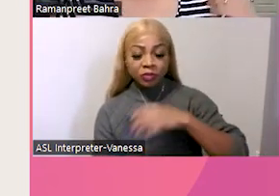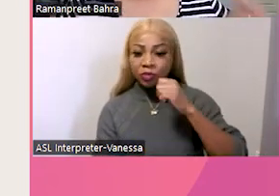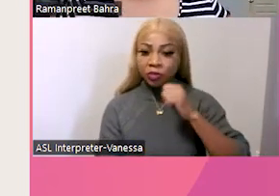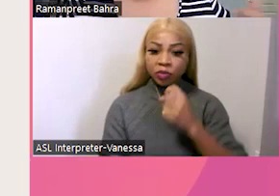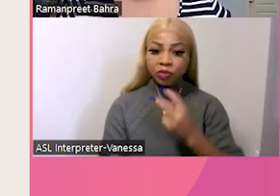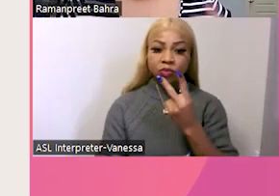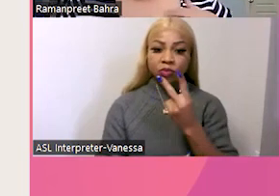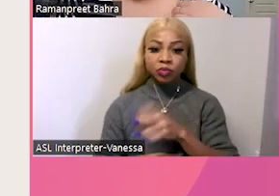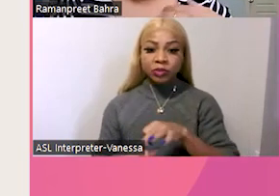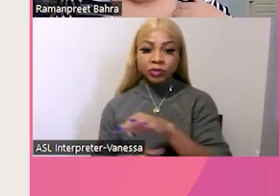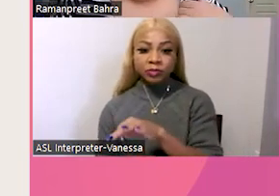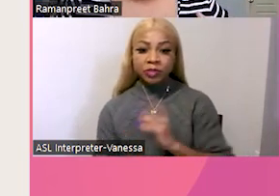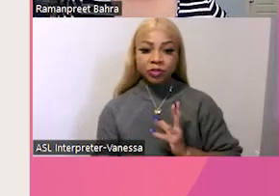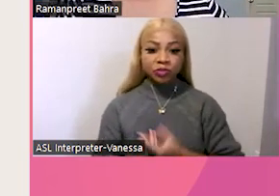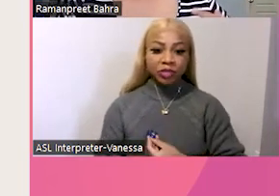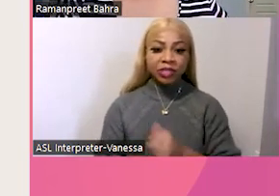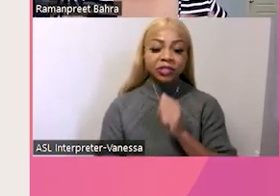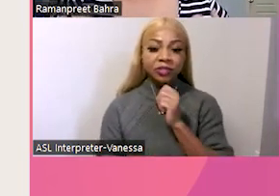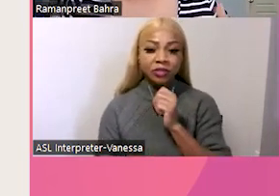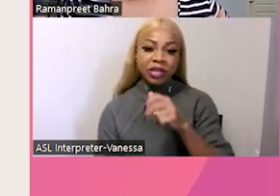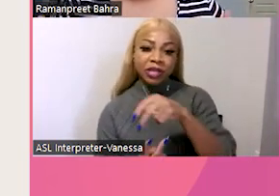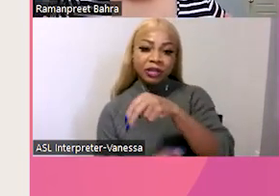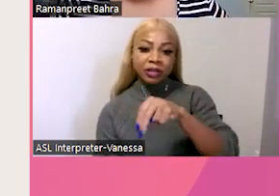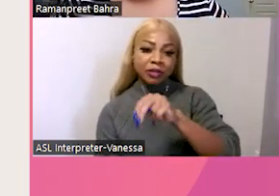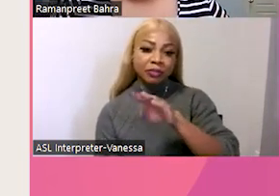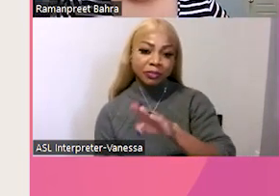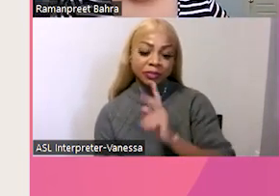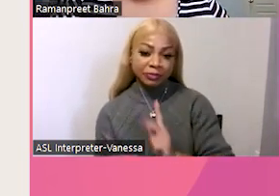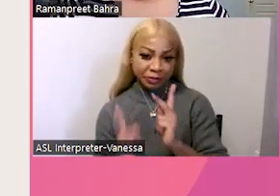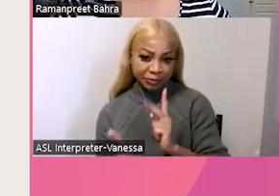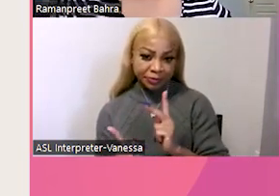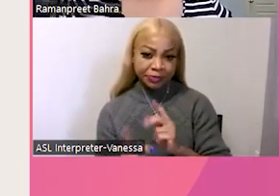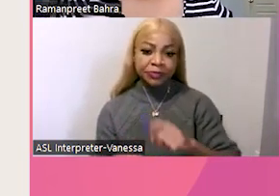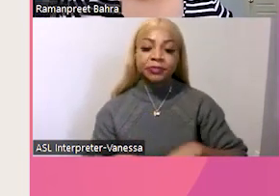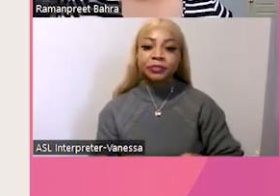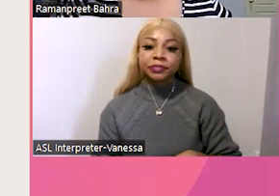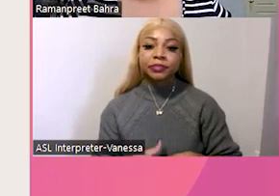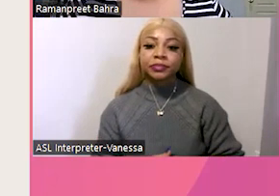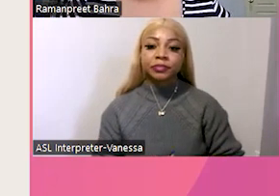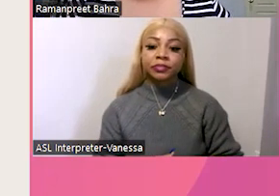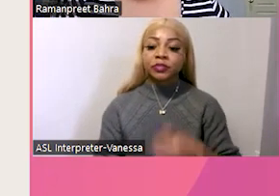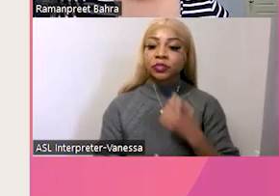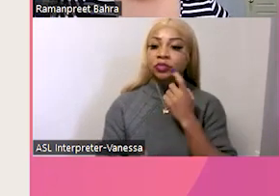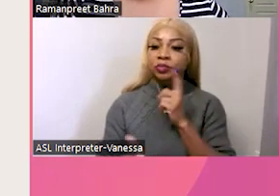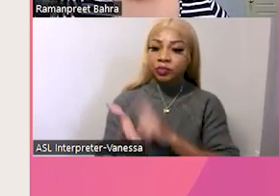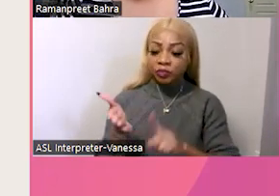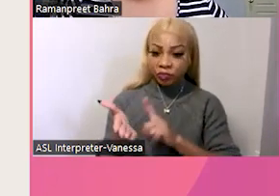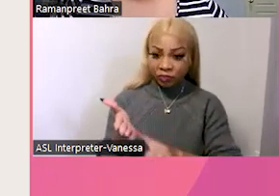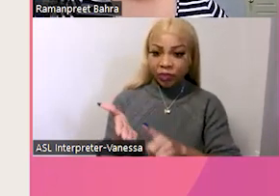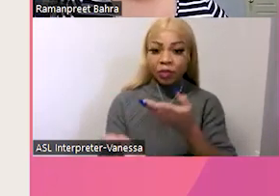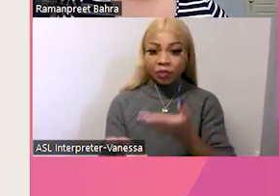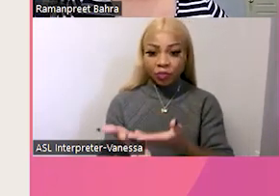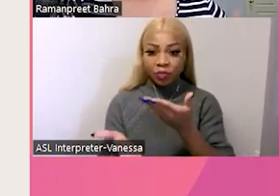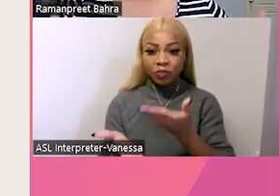two-spirit, trans, and non-binary people as they interact with folks in different spaces. In current research, it is shared that gender-based